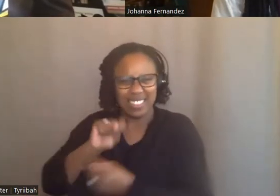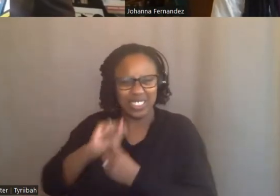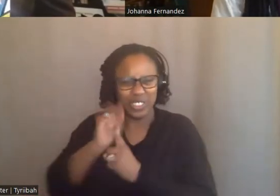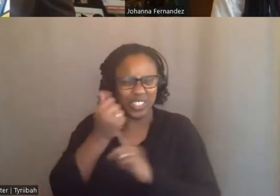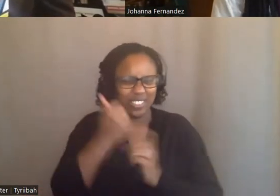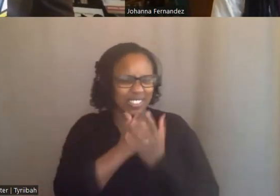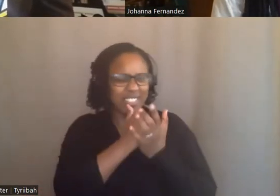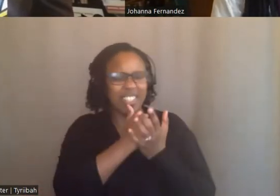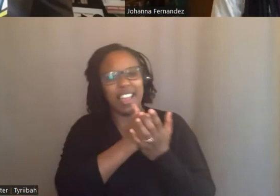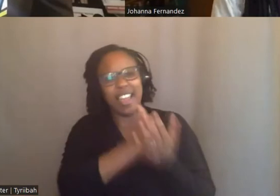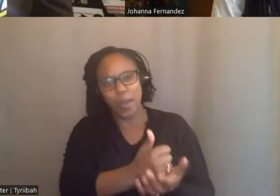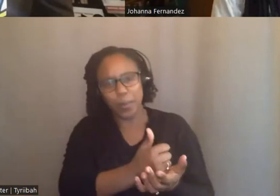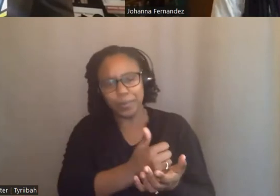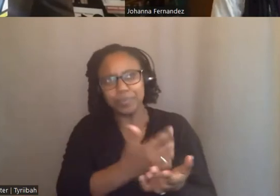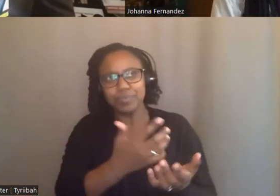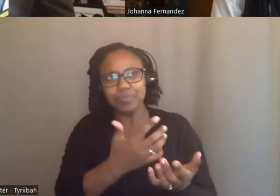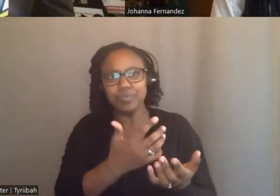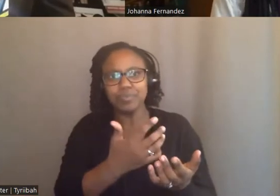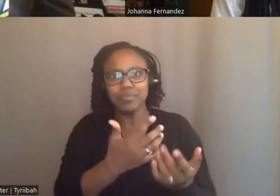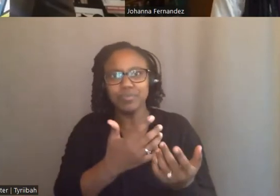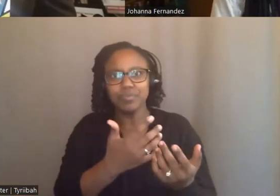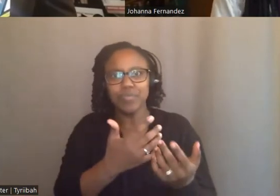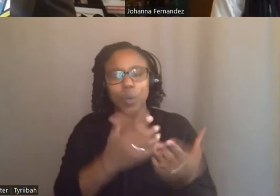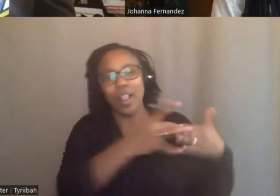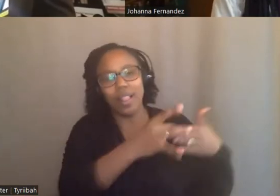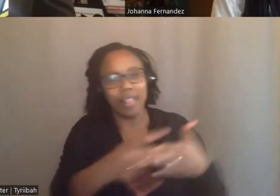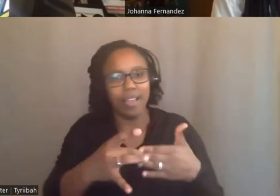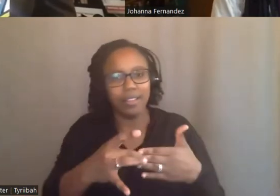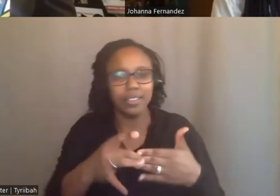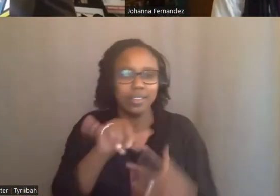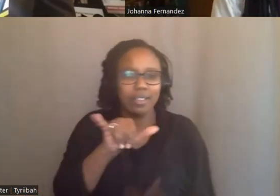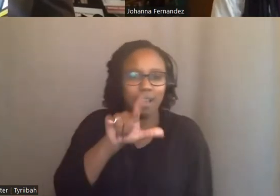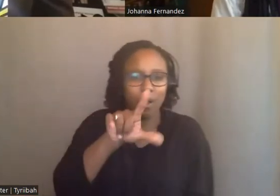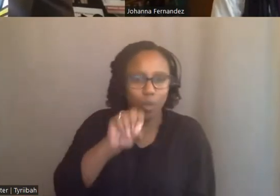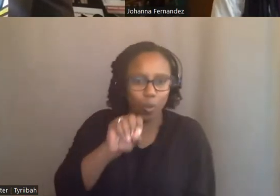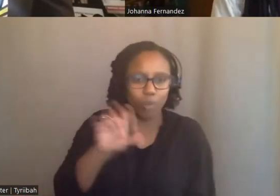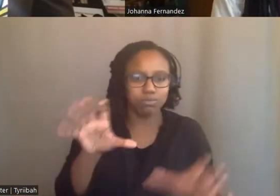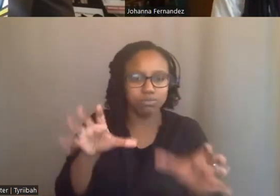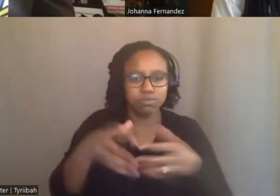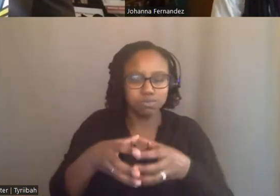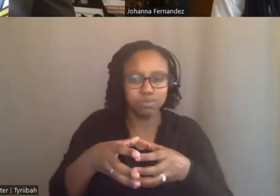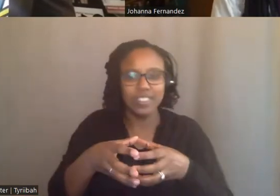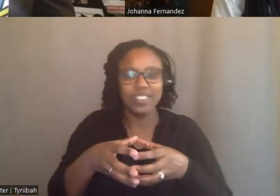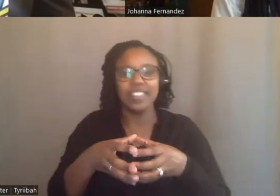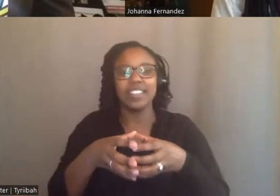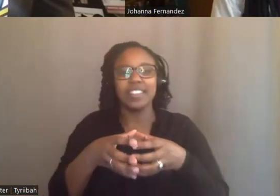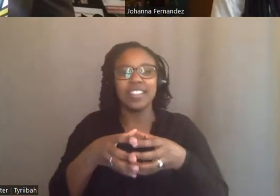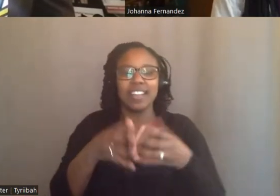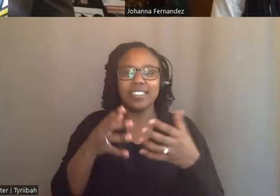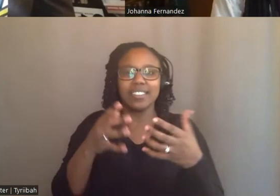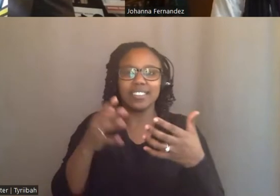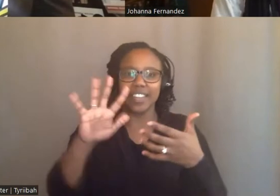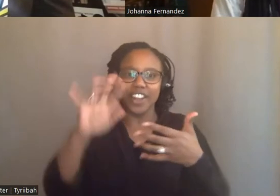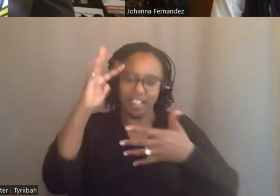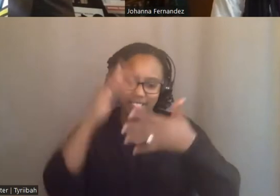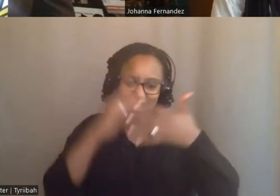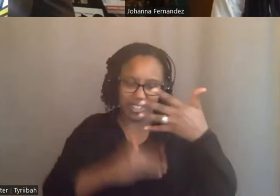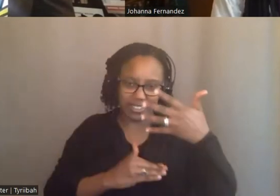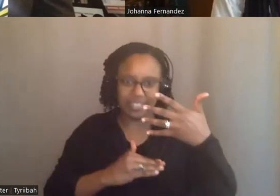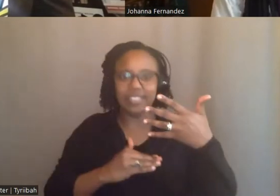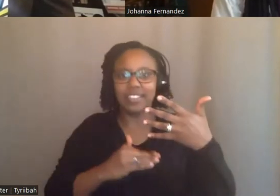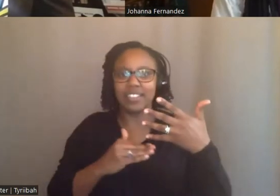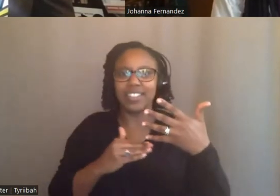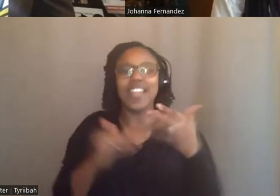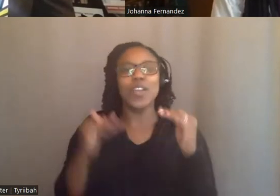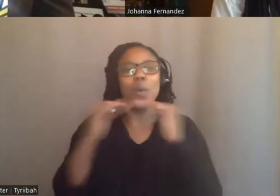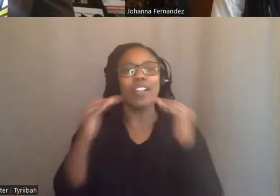the 13-point program that they issued, which called for equality for women. And I think this was a really